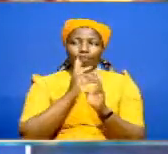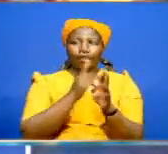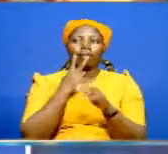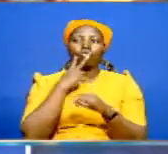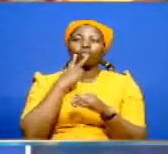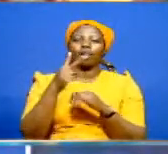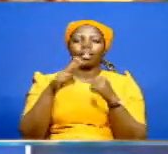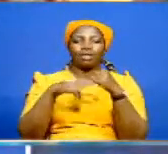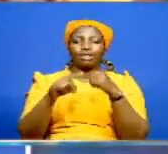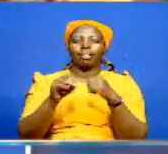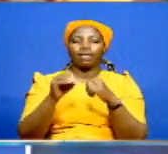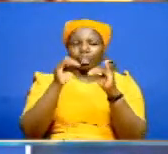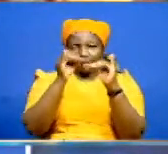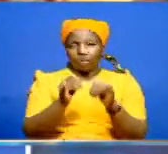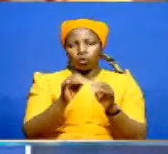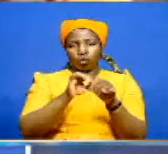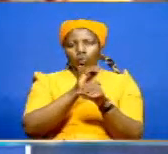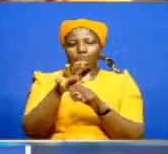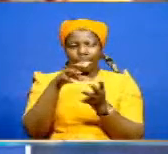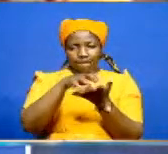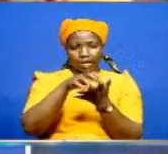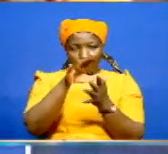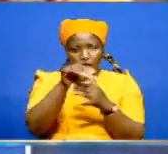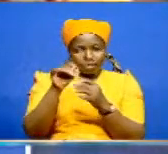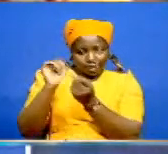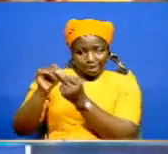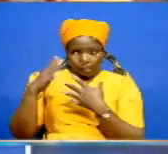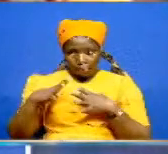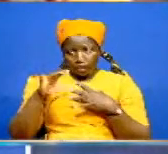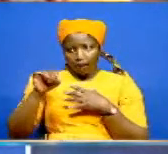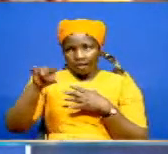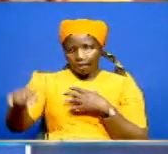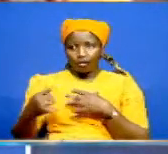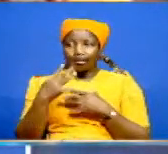new COVID-19 cases from a sample size of